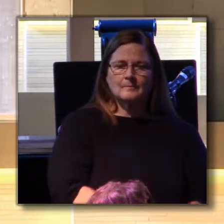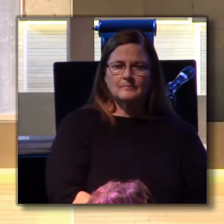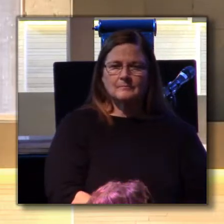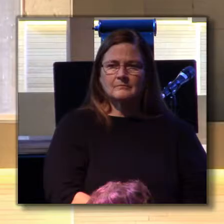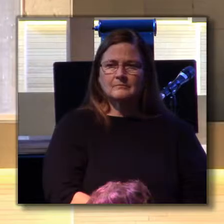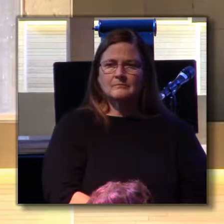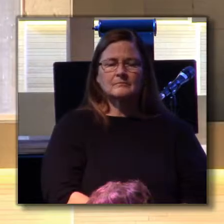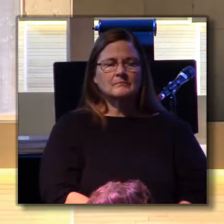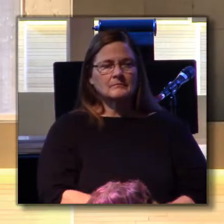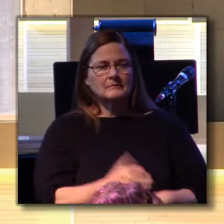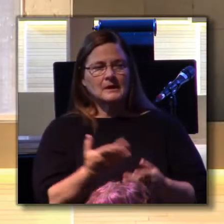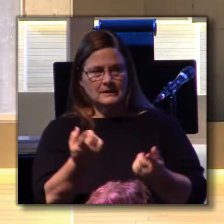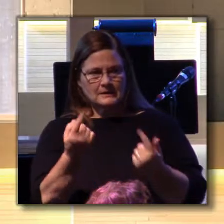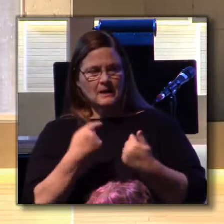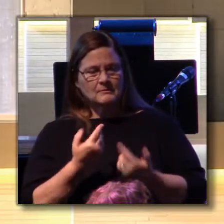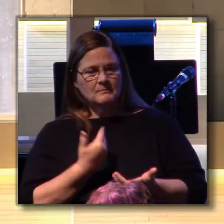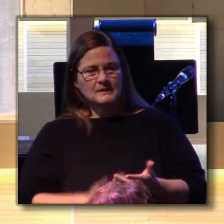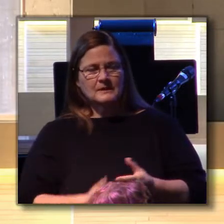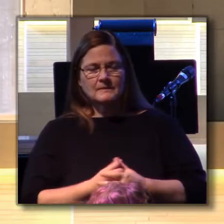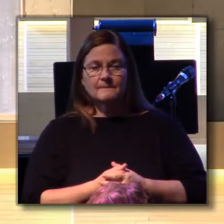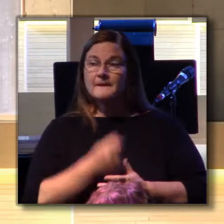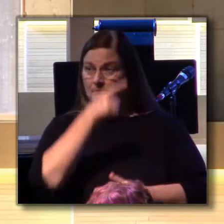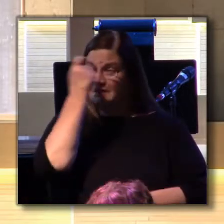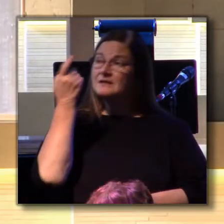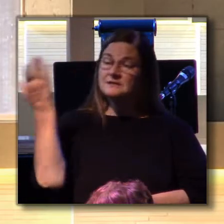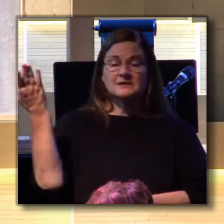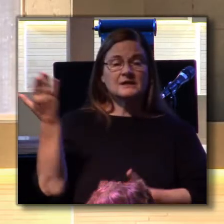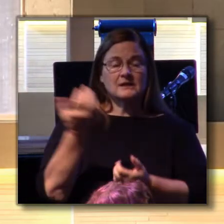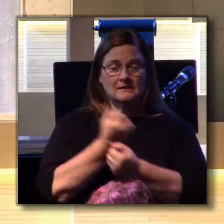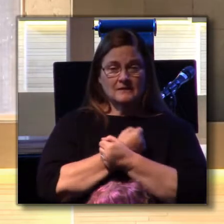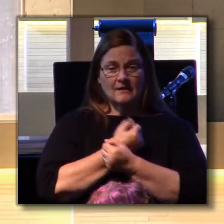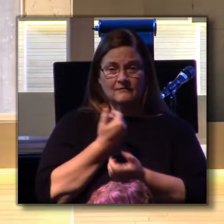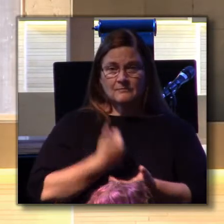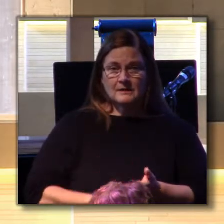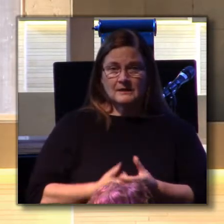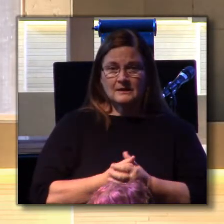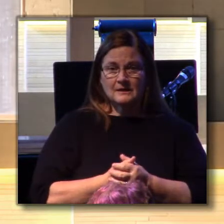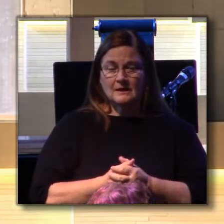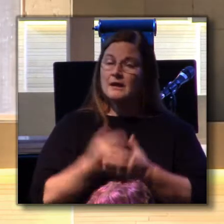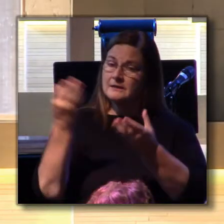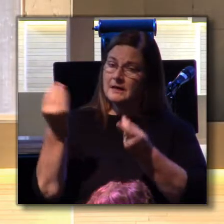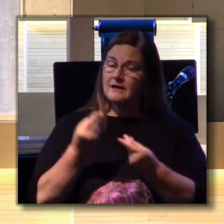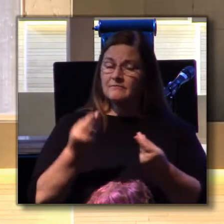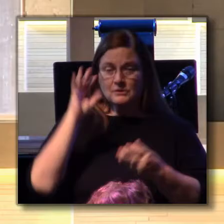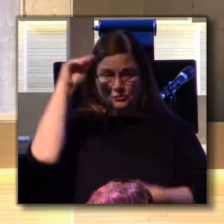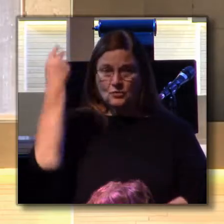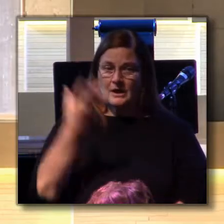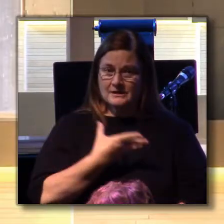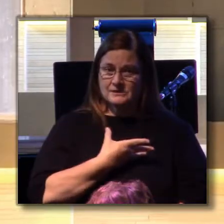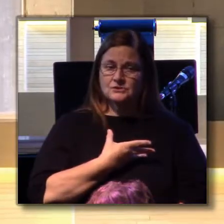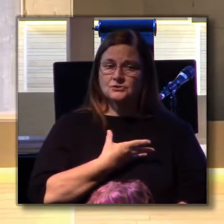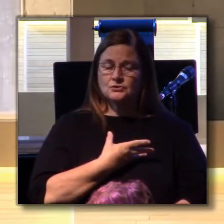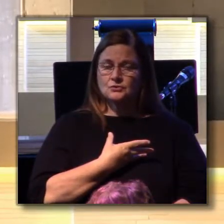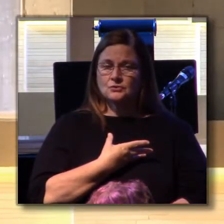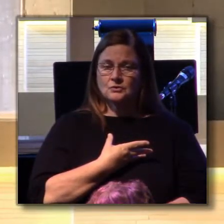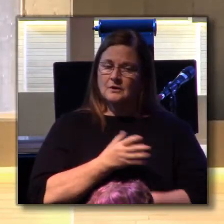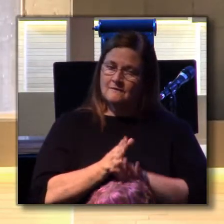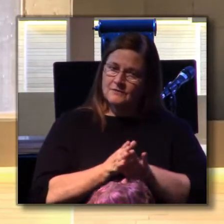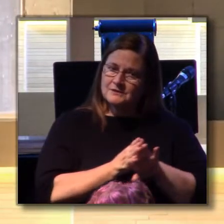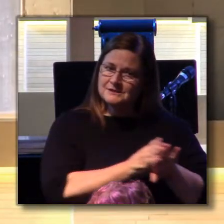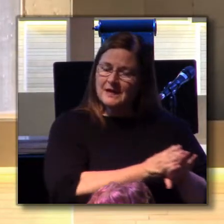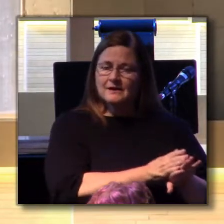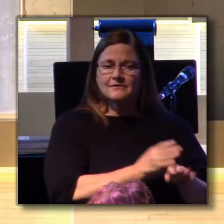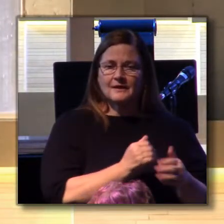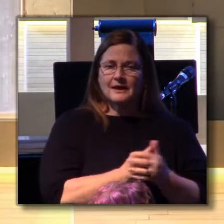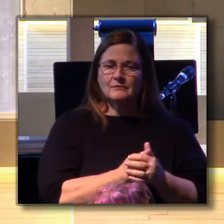And because he loved me, and because he gave me grace to forsake that which was not going to work,